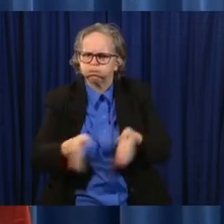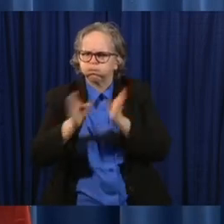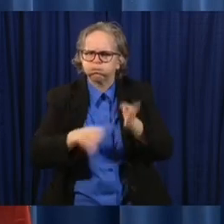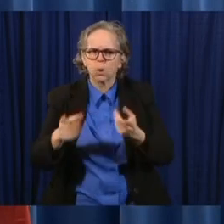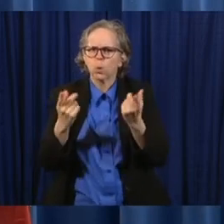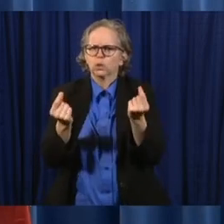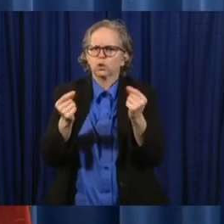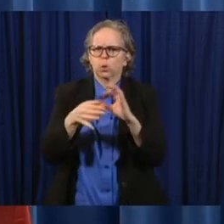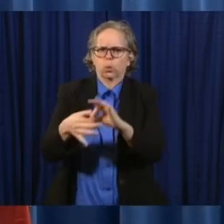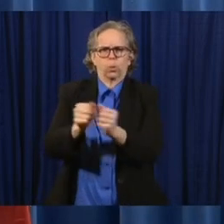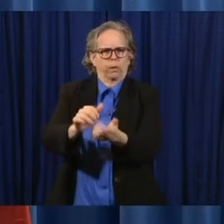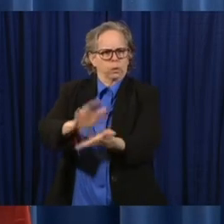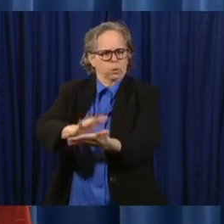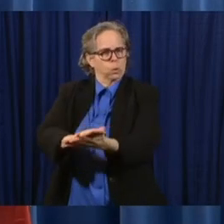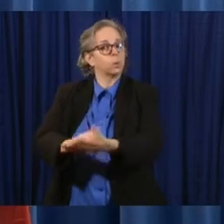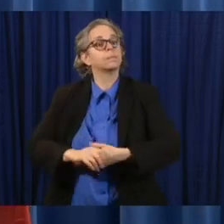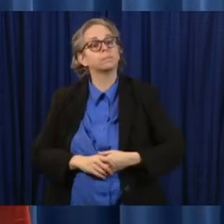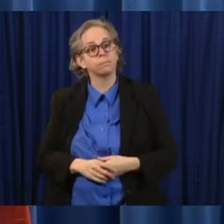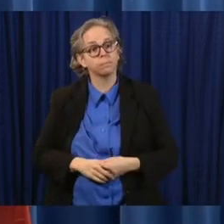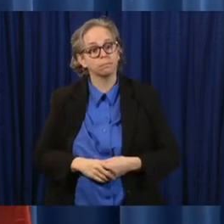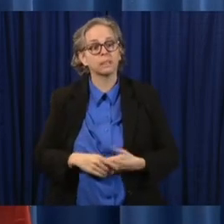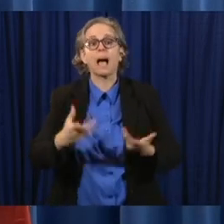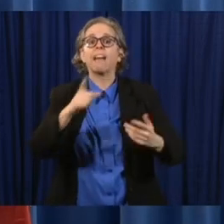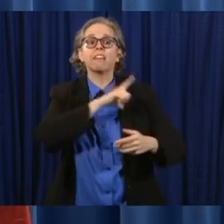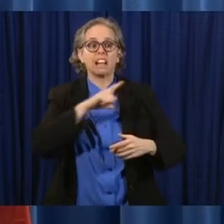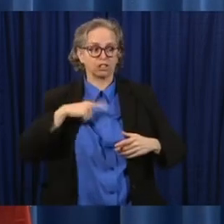with legislators about this.